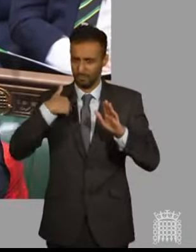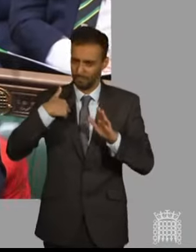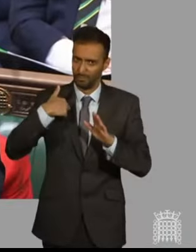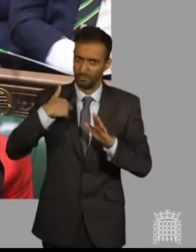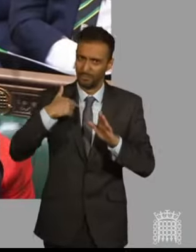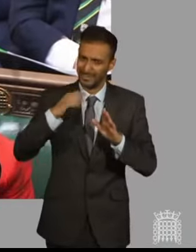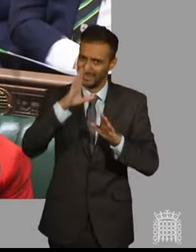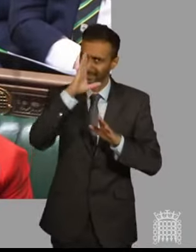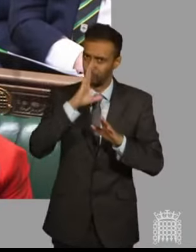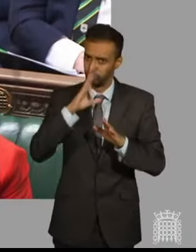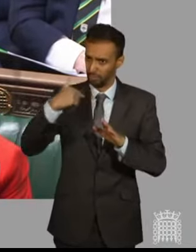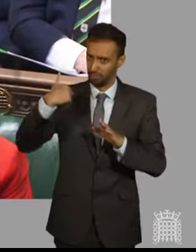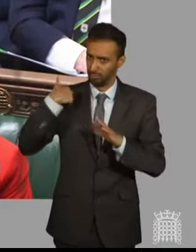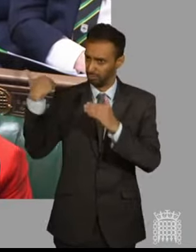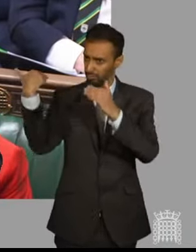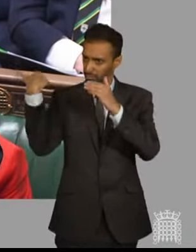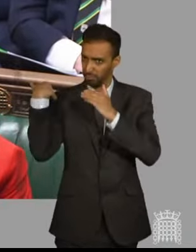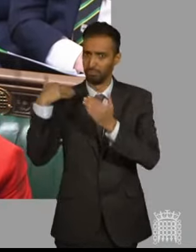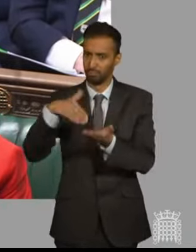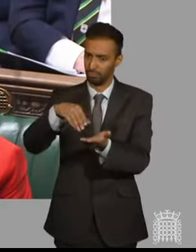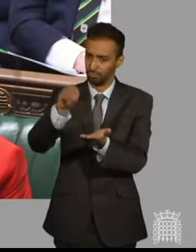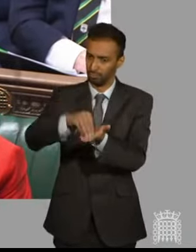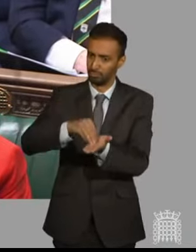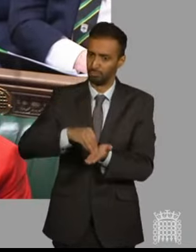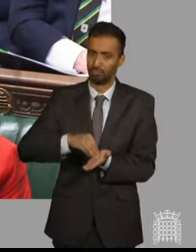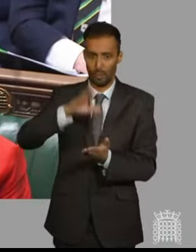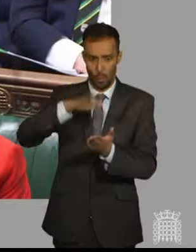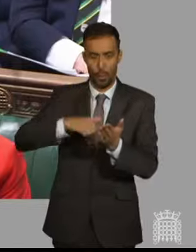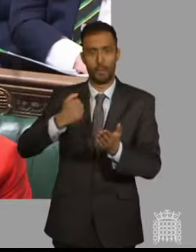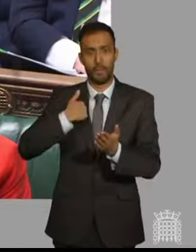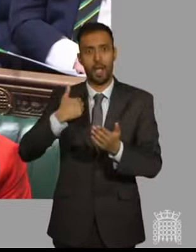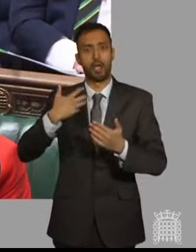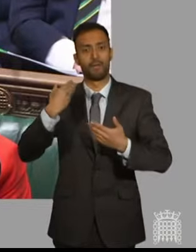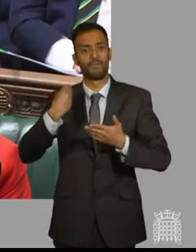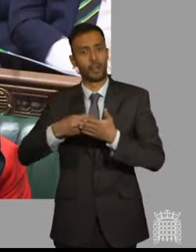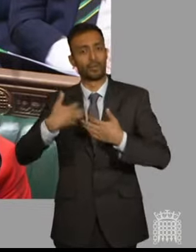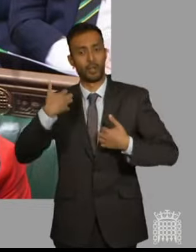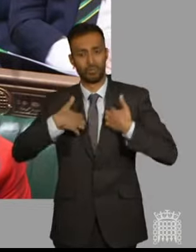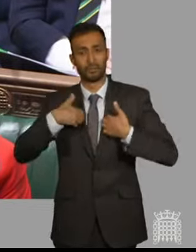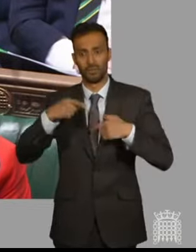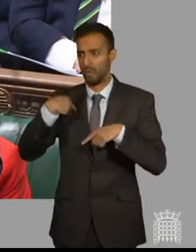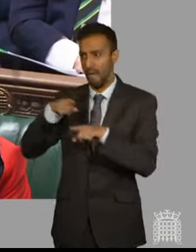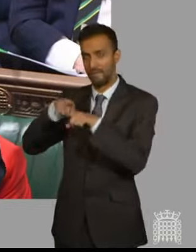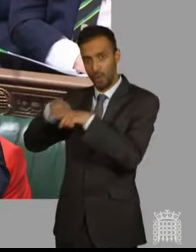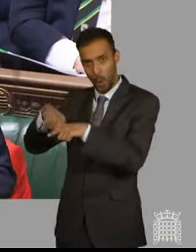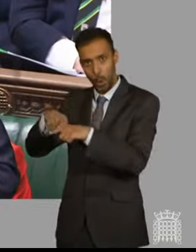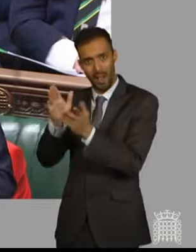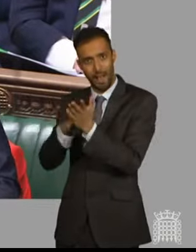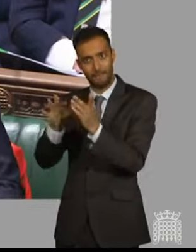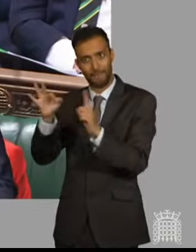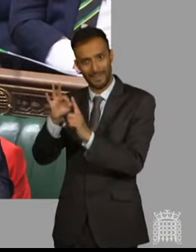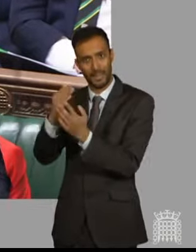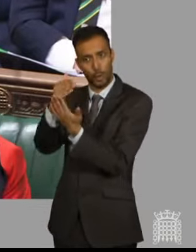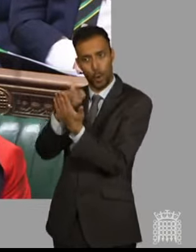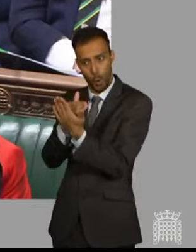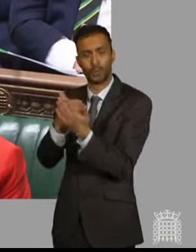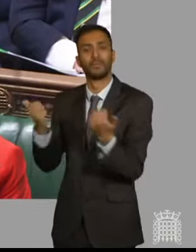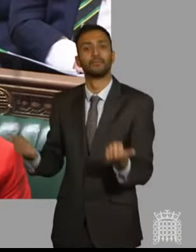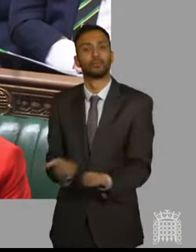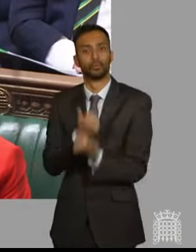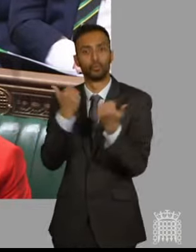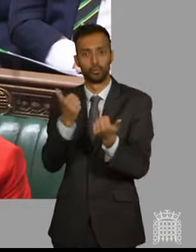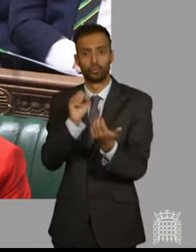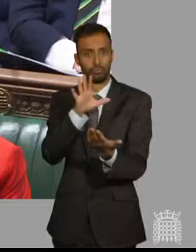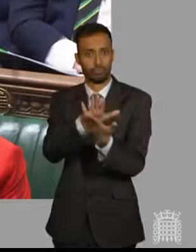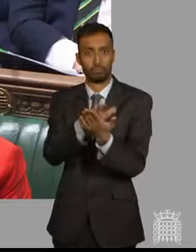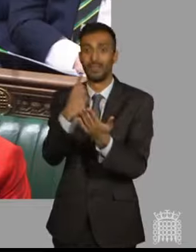in accordance with the ministerial code, and it is the role of the independent adviser to advise on what is necessary to publish within that list, including